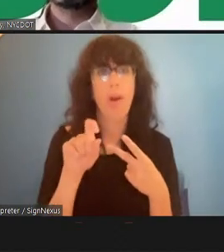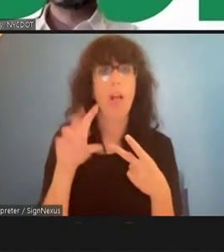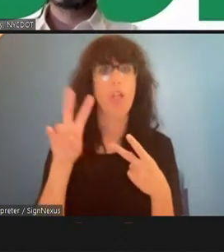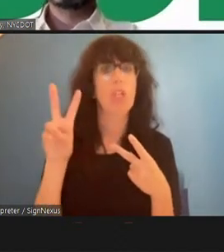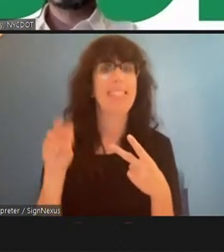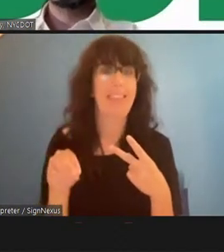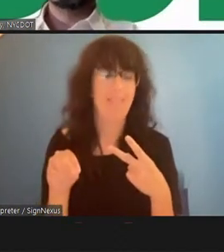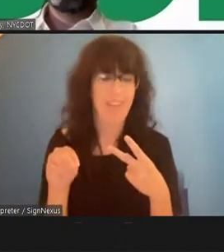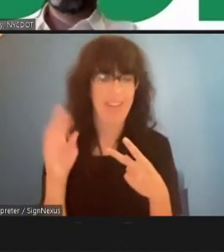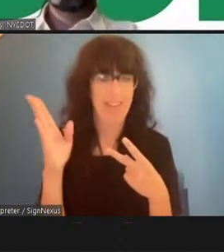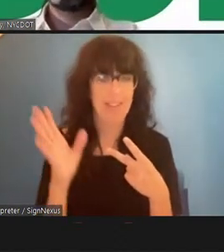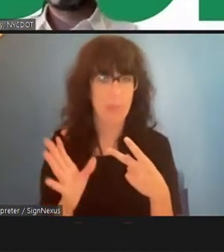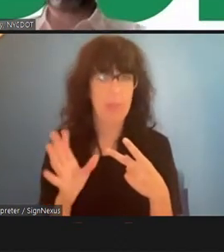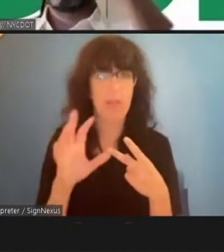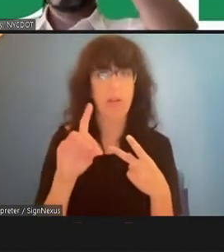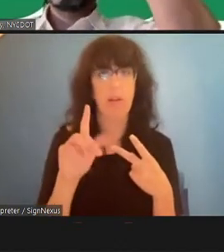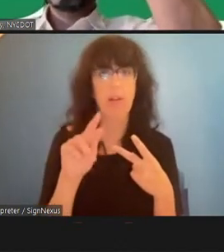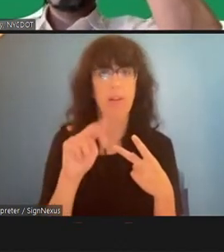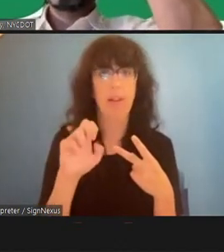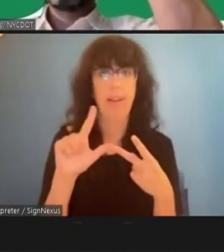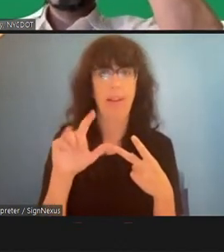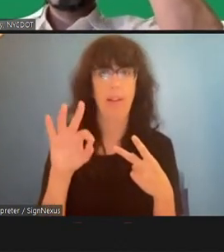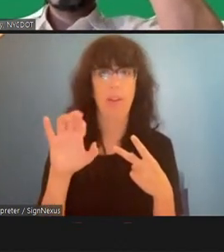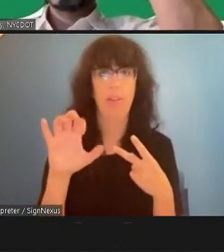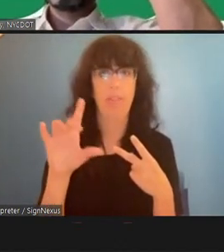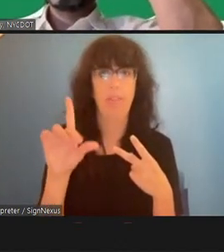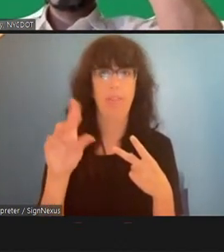speaker daniel feldman